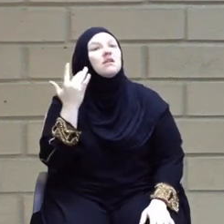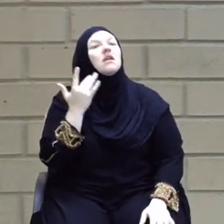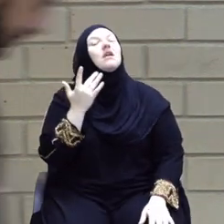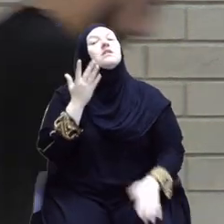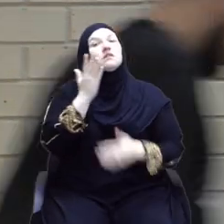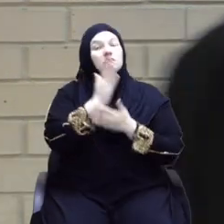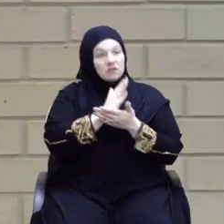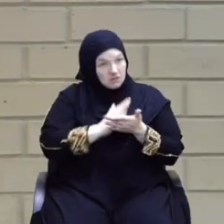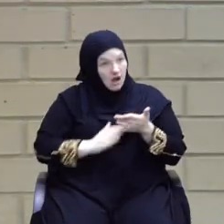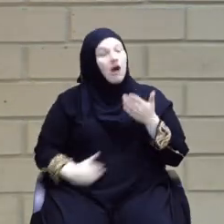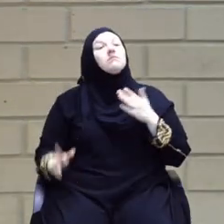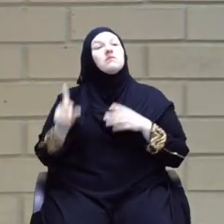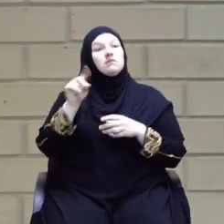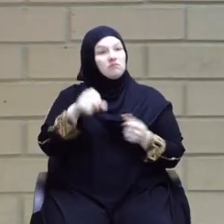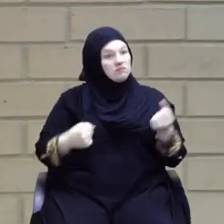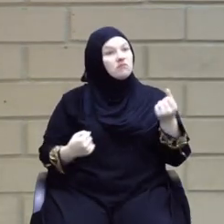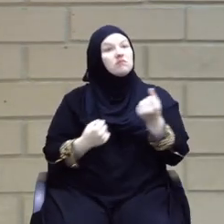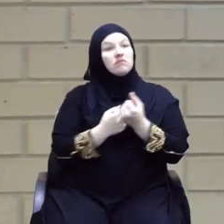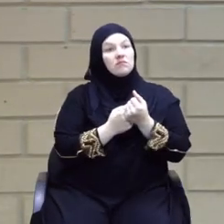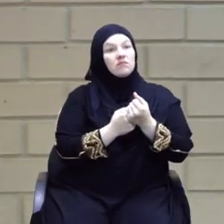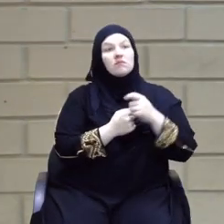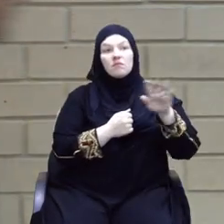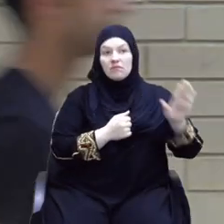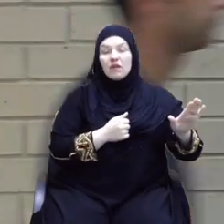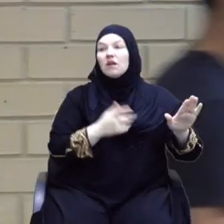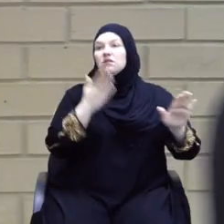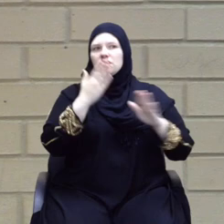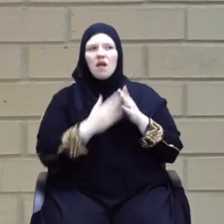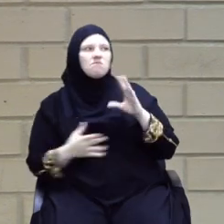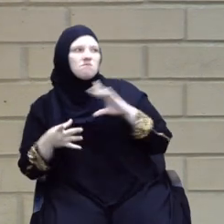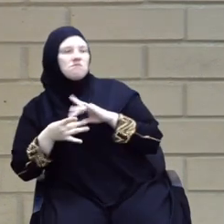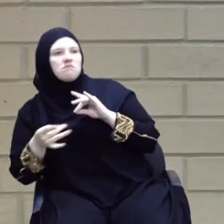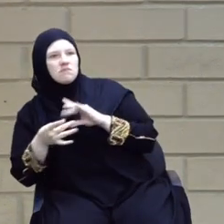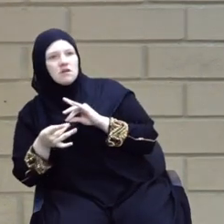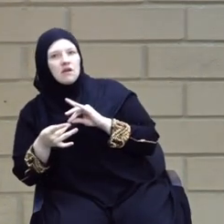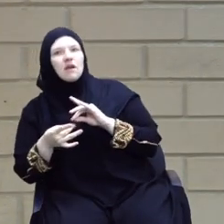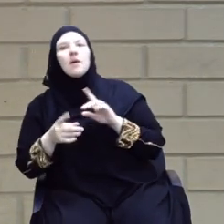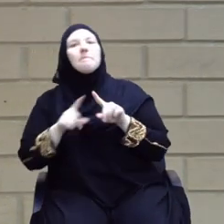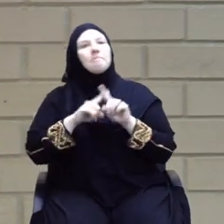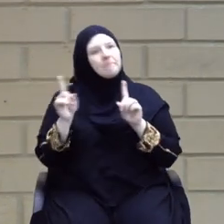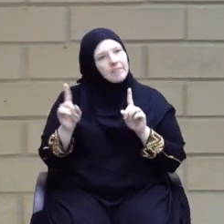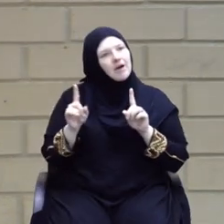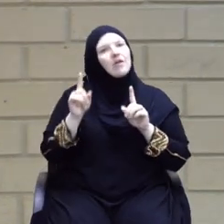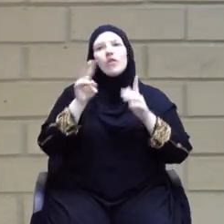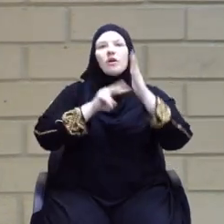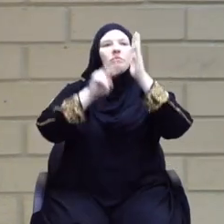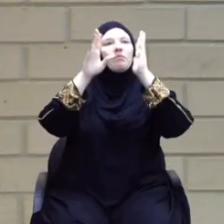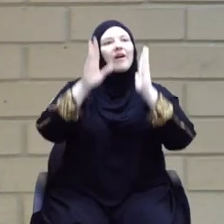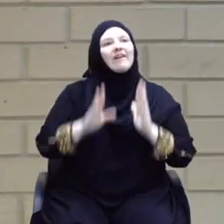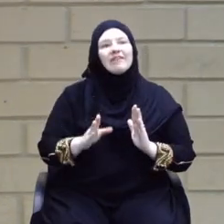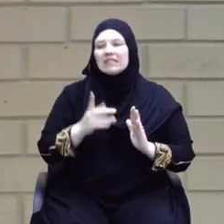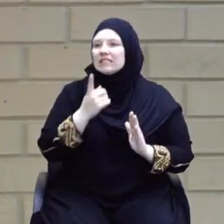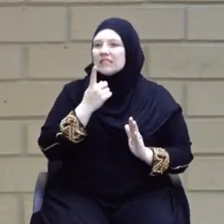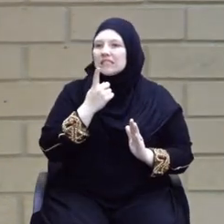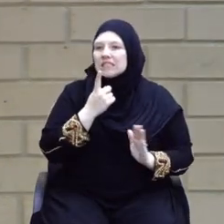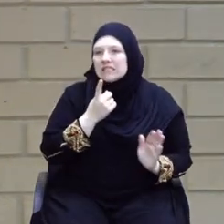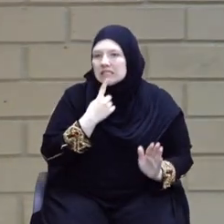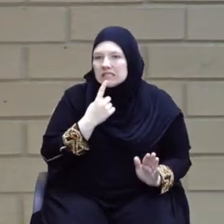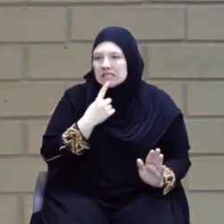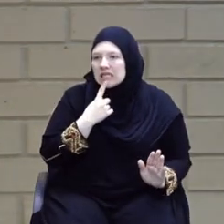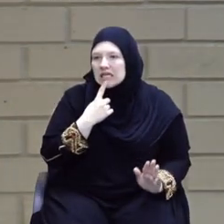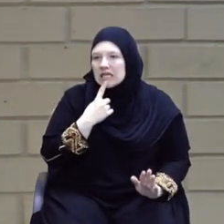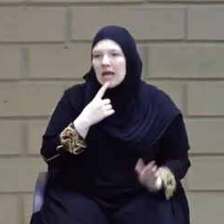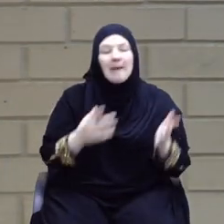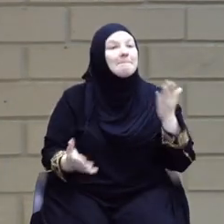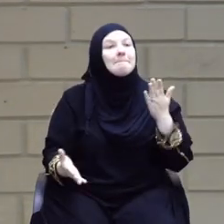to the Muslims. There was a reproachment even for those who did not even participate in spreading the lie and adhering